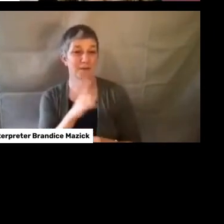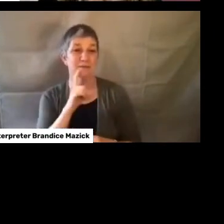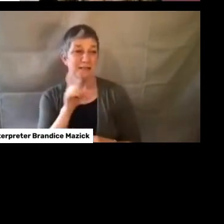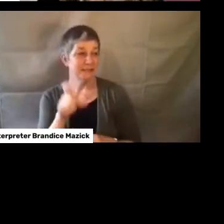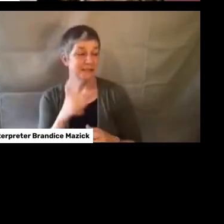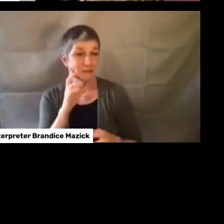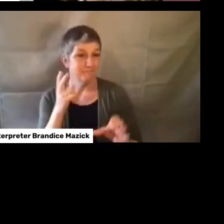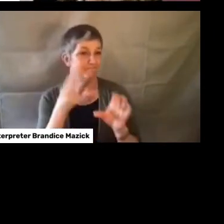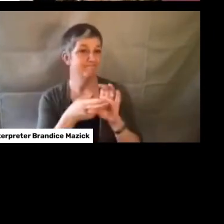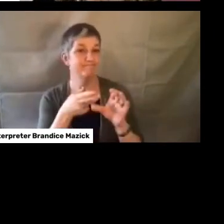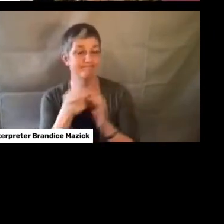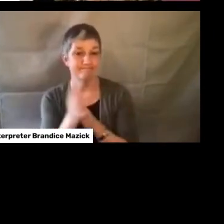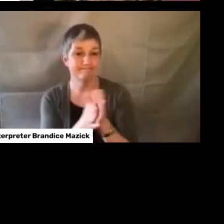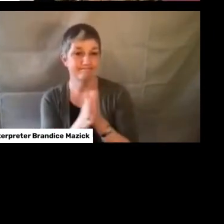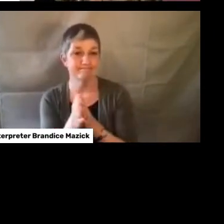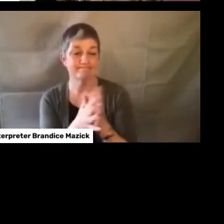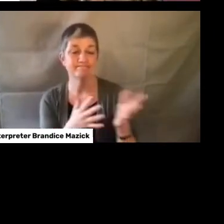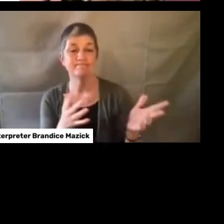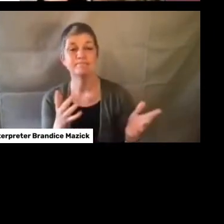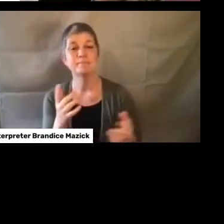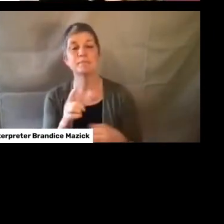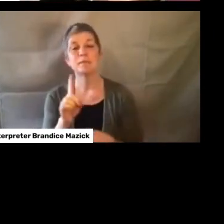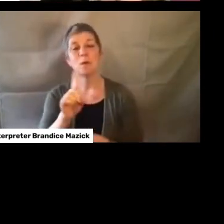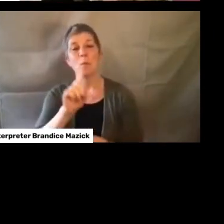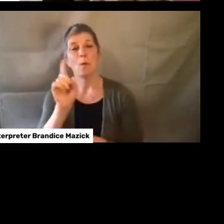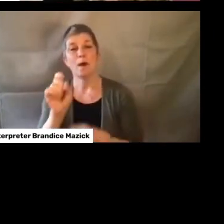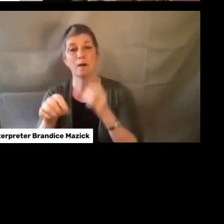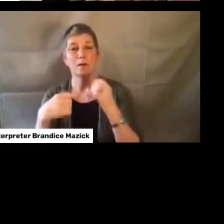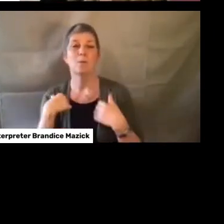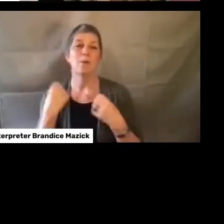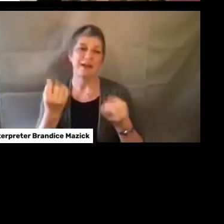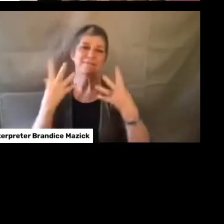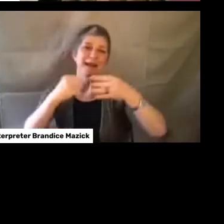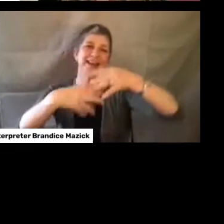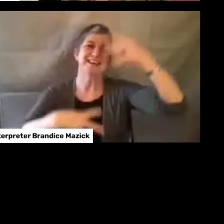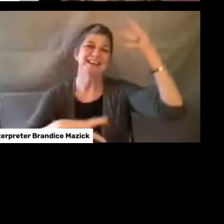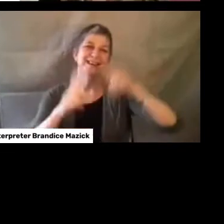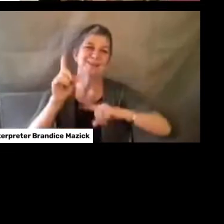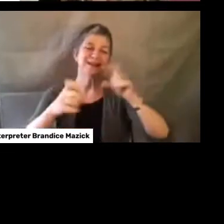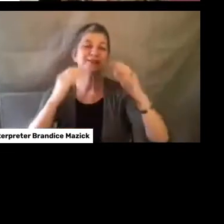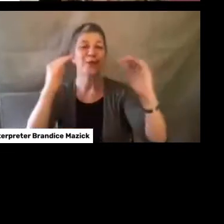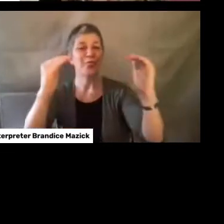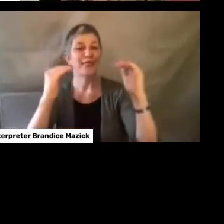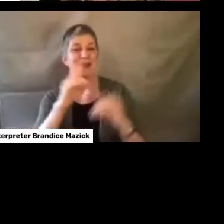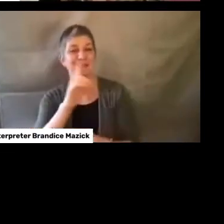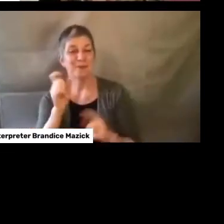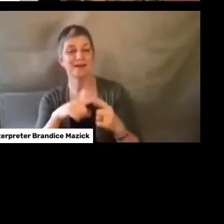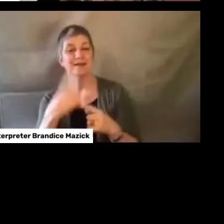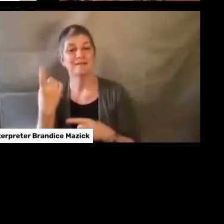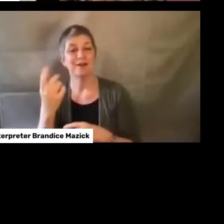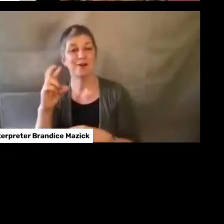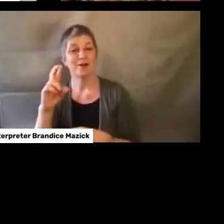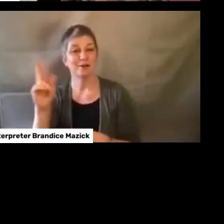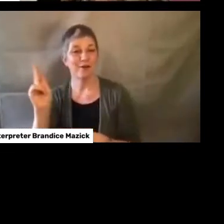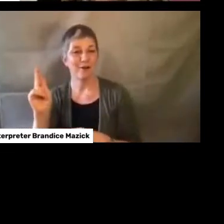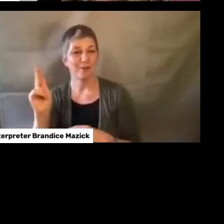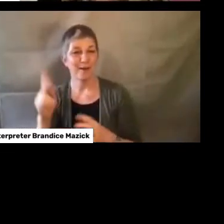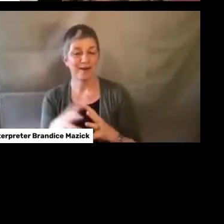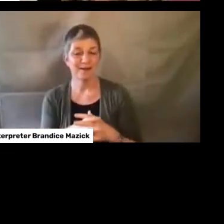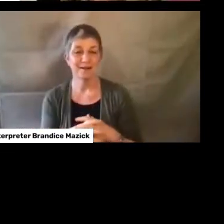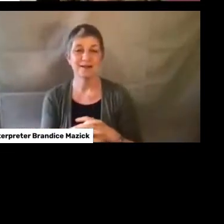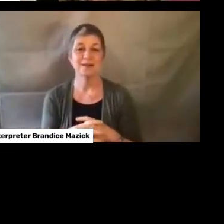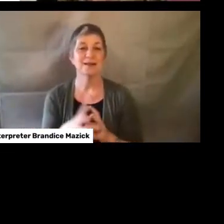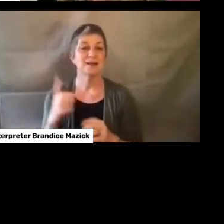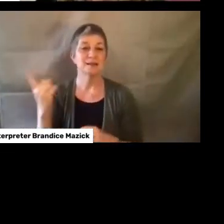and participate. So one question, well, we have a lot of questions, but the next question, Dr. Kaklamani, someone